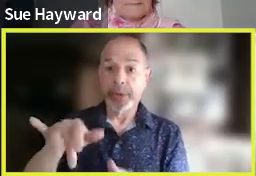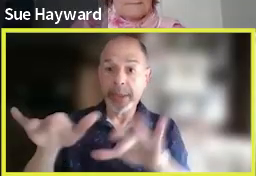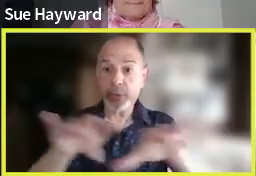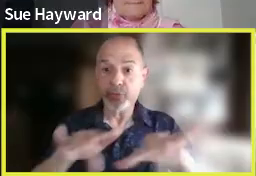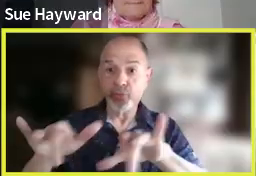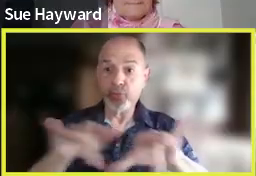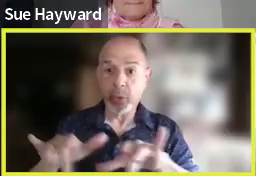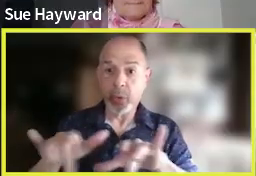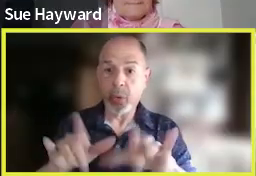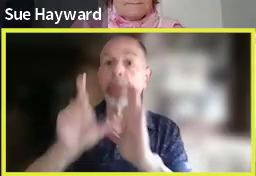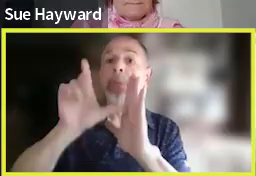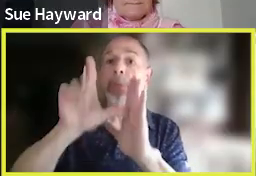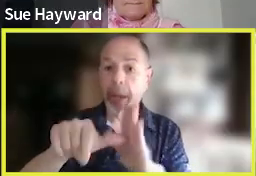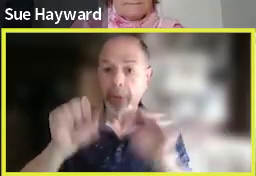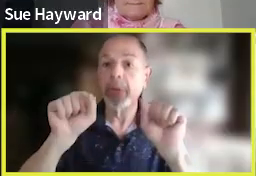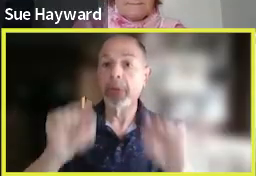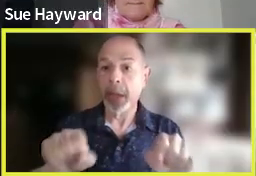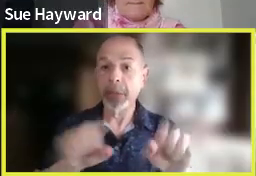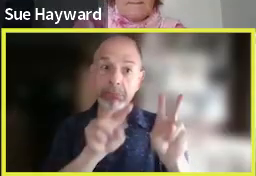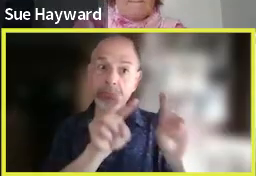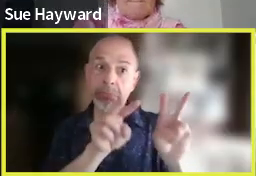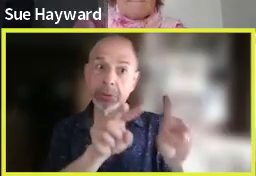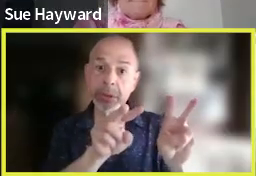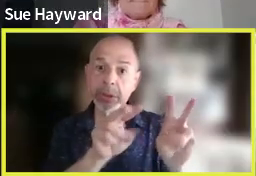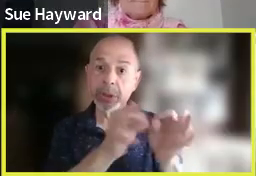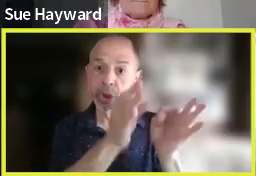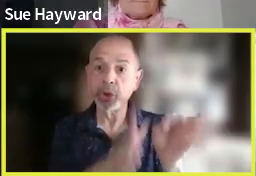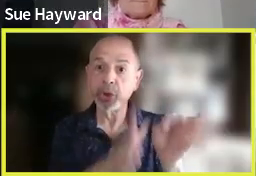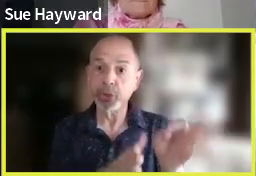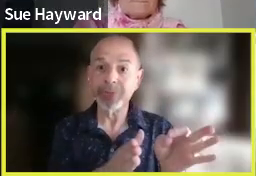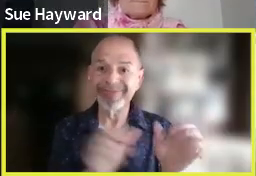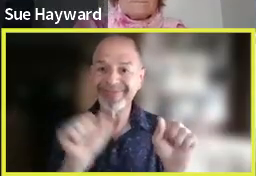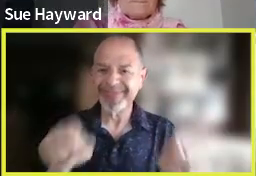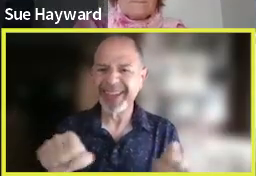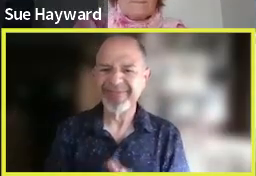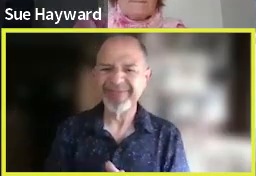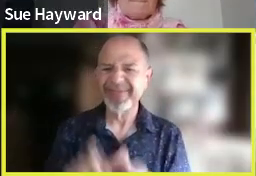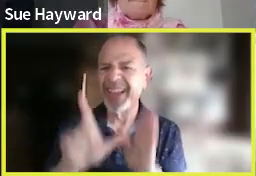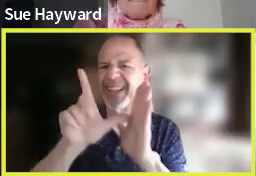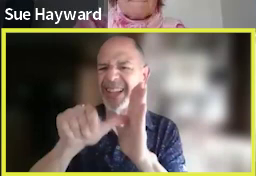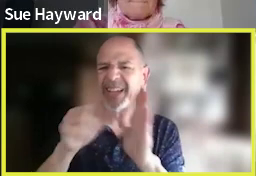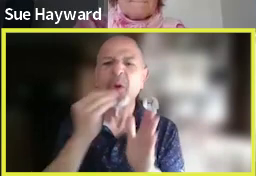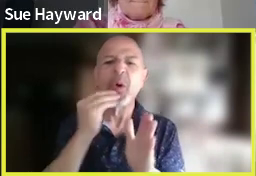doesn't need it, when you watch the recording, they'll still be there, which will be nice for people that, need to have that.